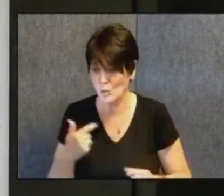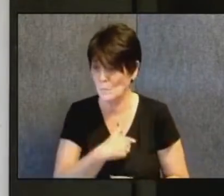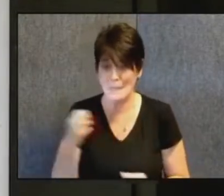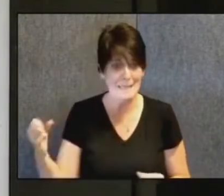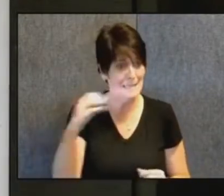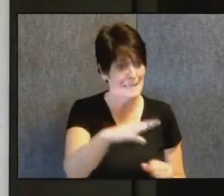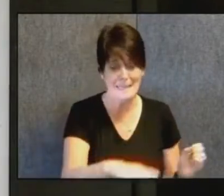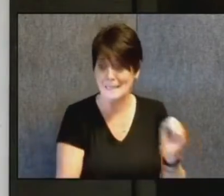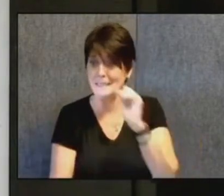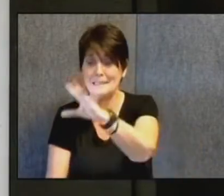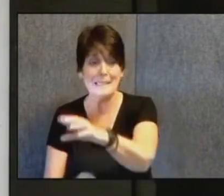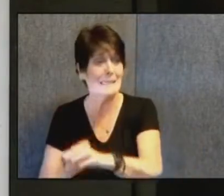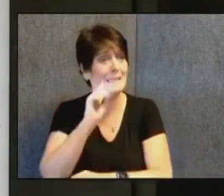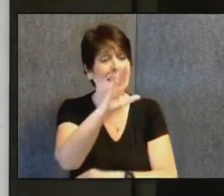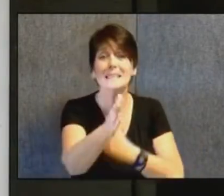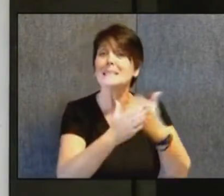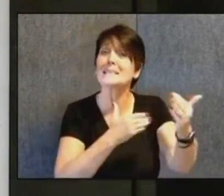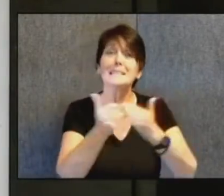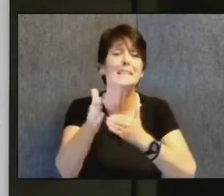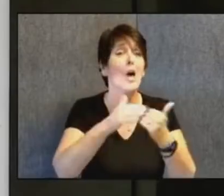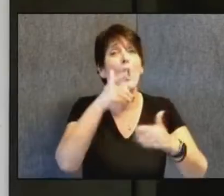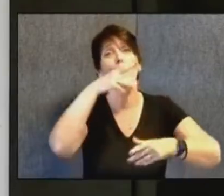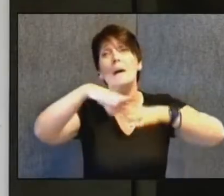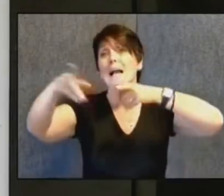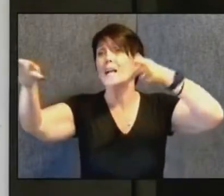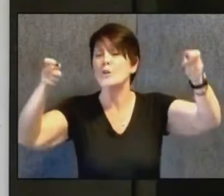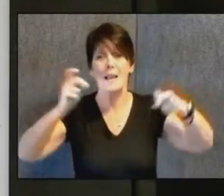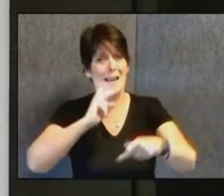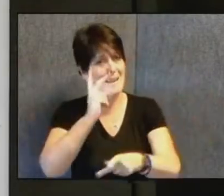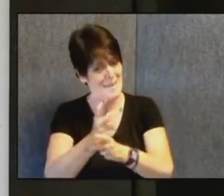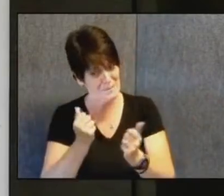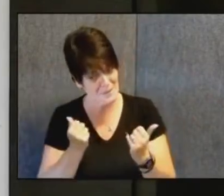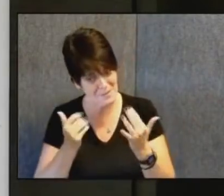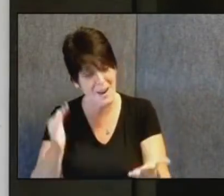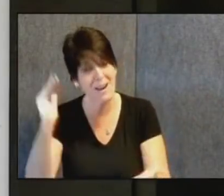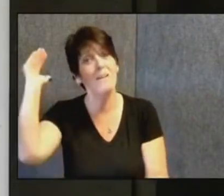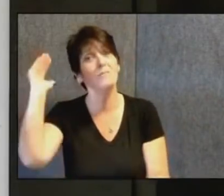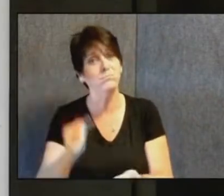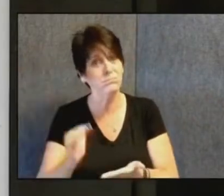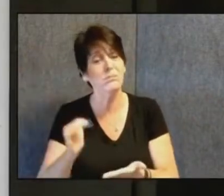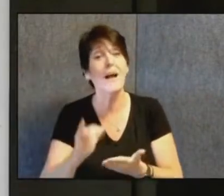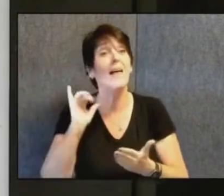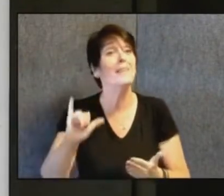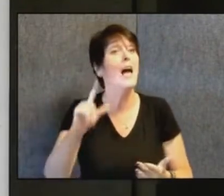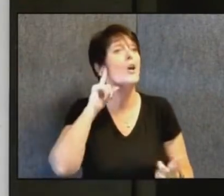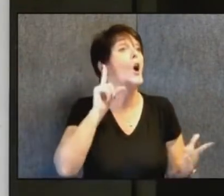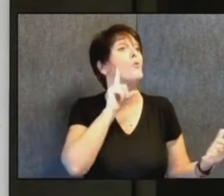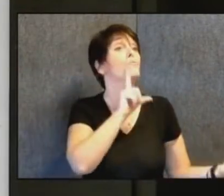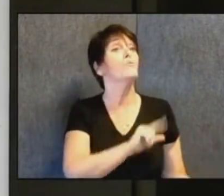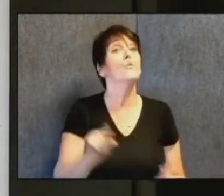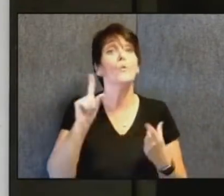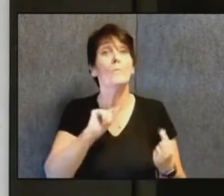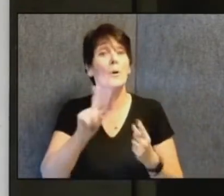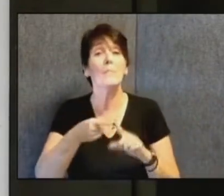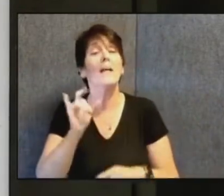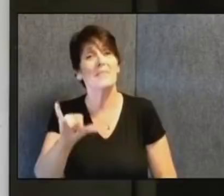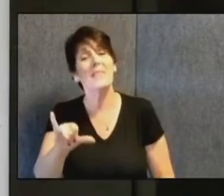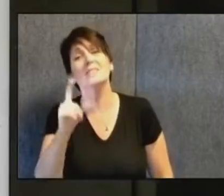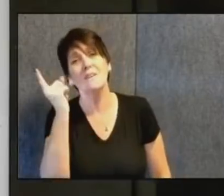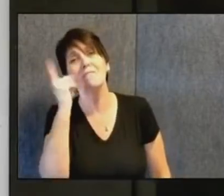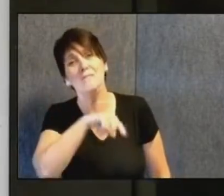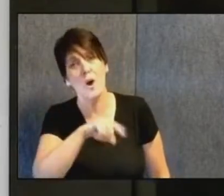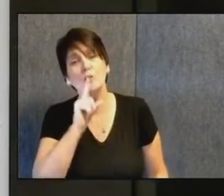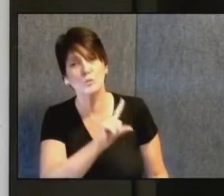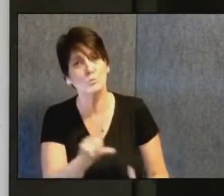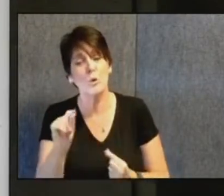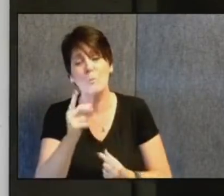to no matter whose jurisdiction it is, to keep those fires small. So that rumor that may be floating out there is false.